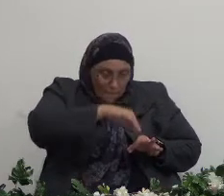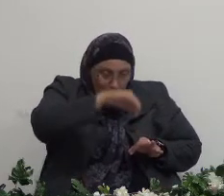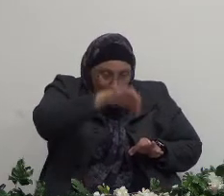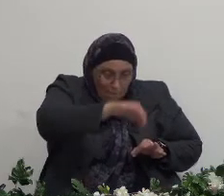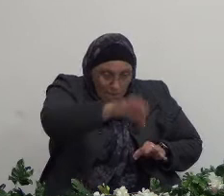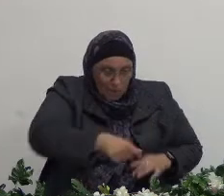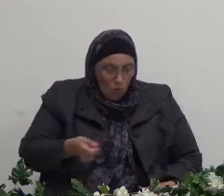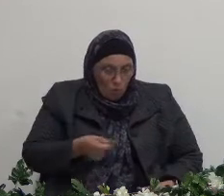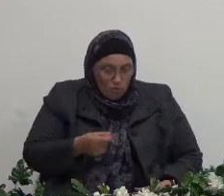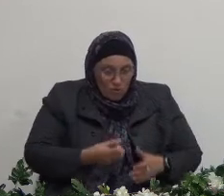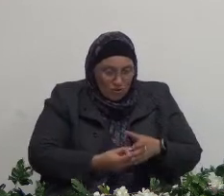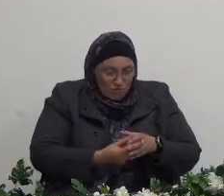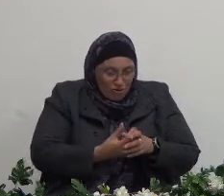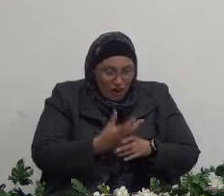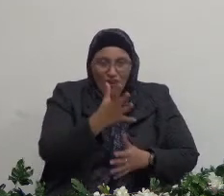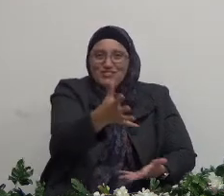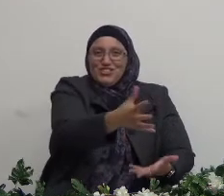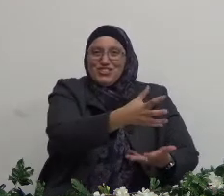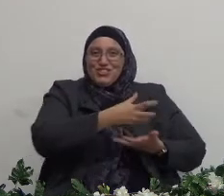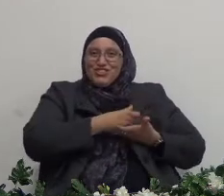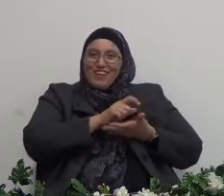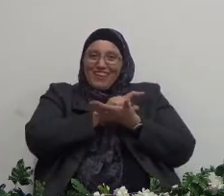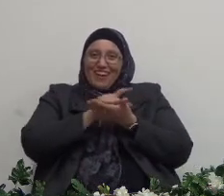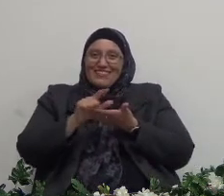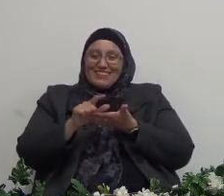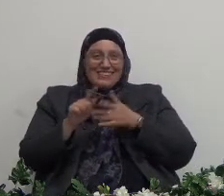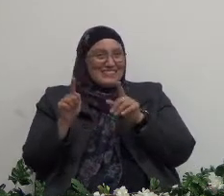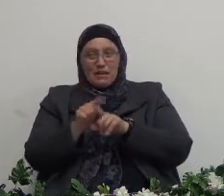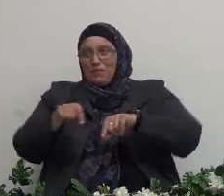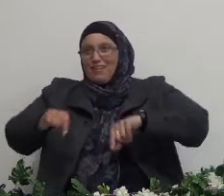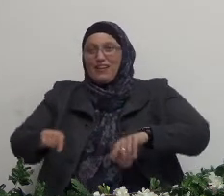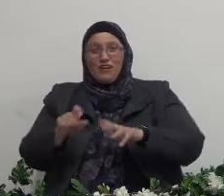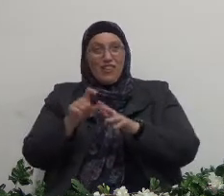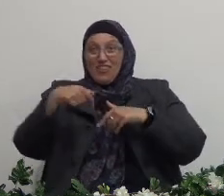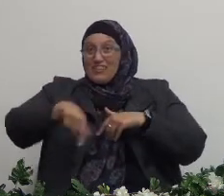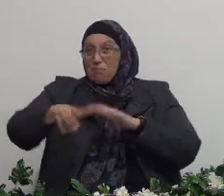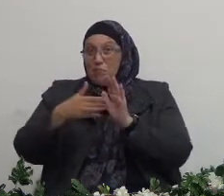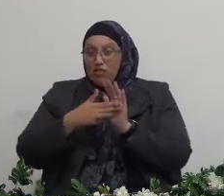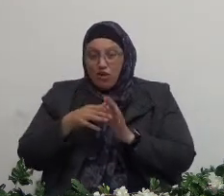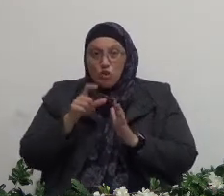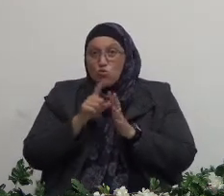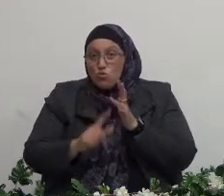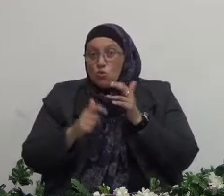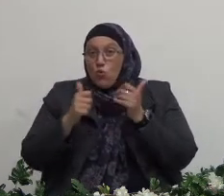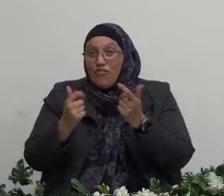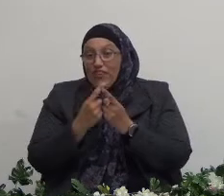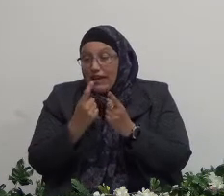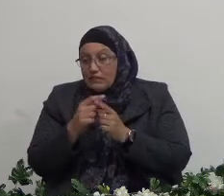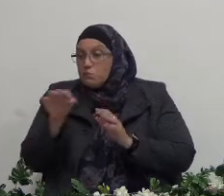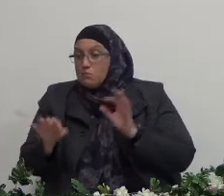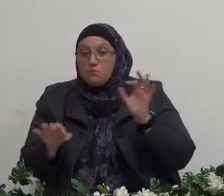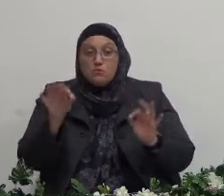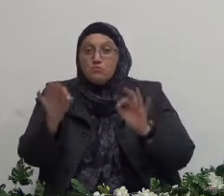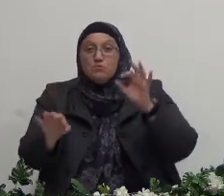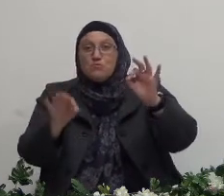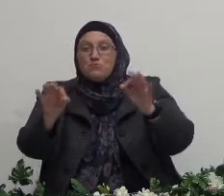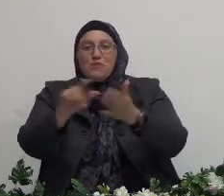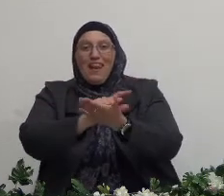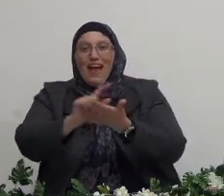of the benefits of it, I have the opportunity to do good deeds and to acquire the reward from them.